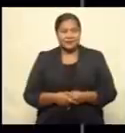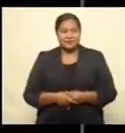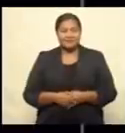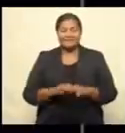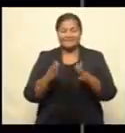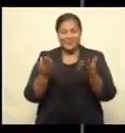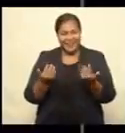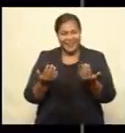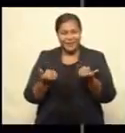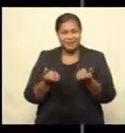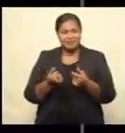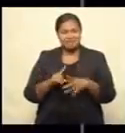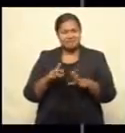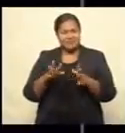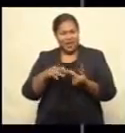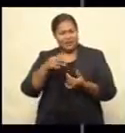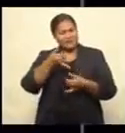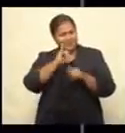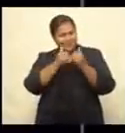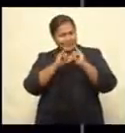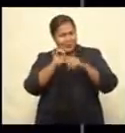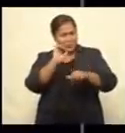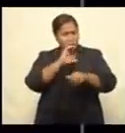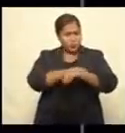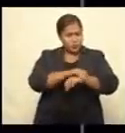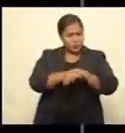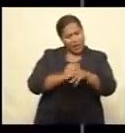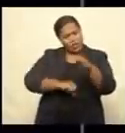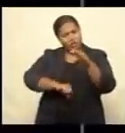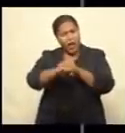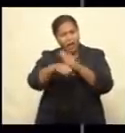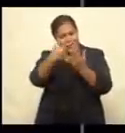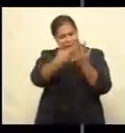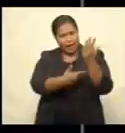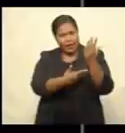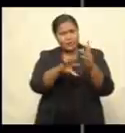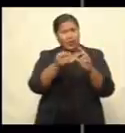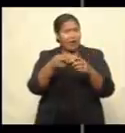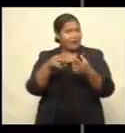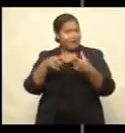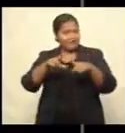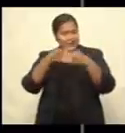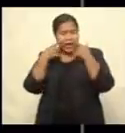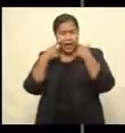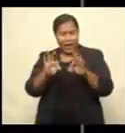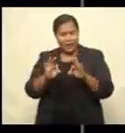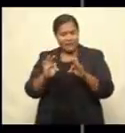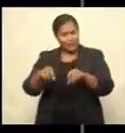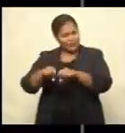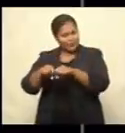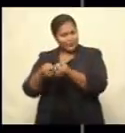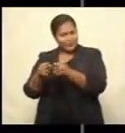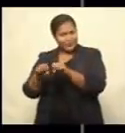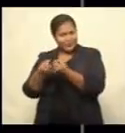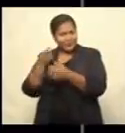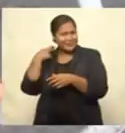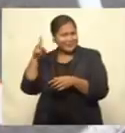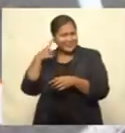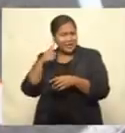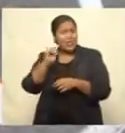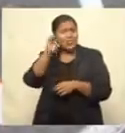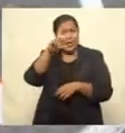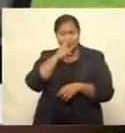Welcome back. Alcohol-related arrests top the list of curfew breaches recorded in the last 24 hours. 10 people